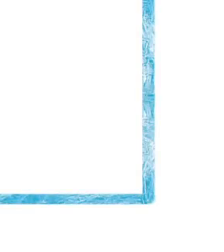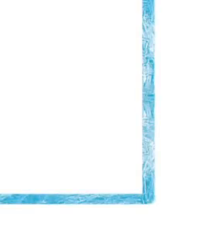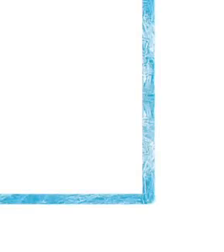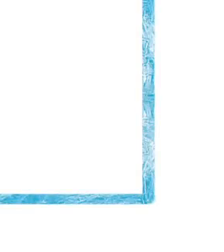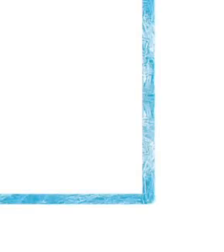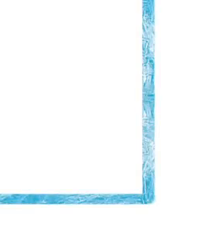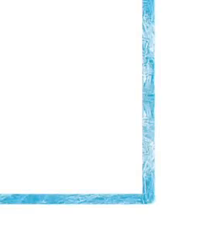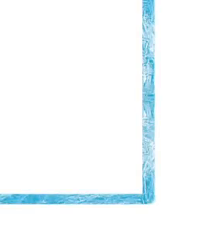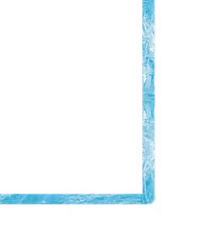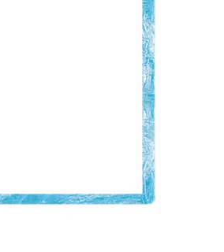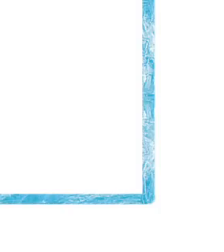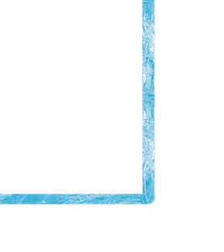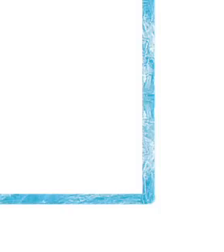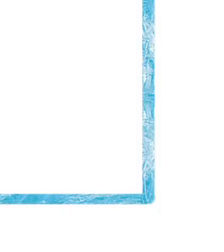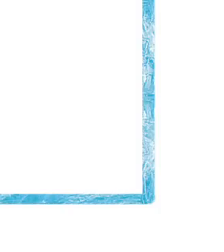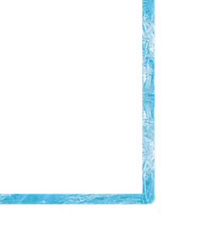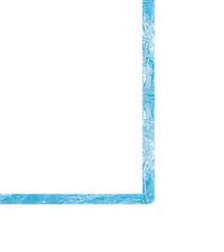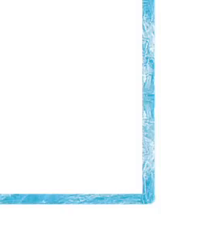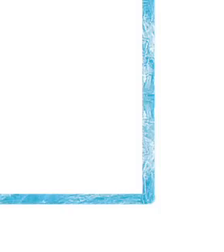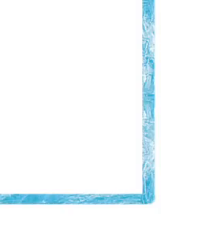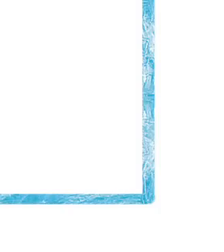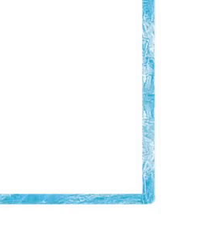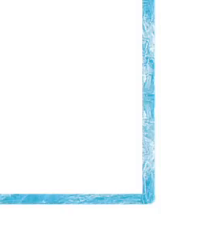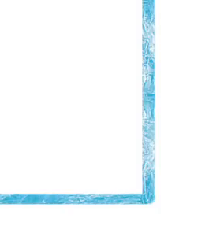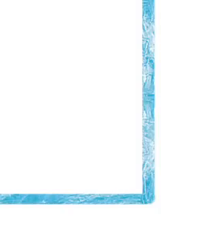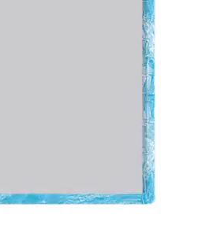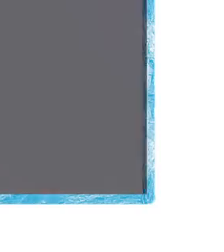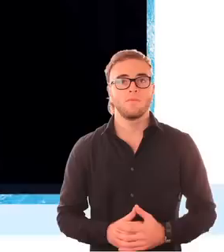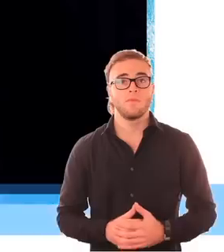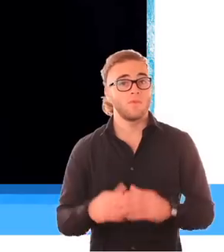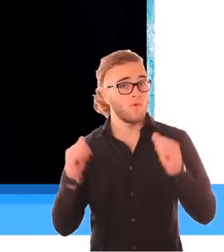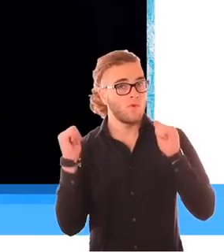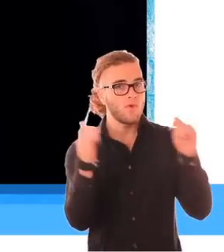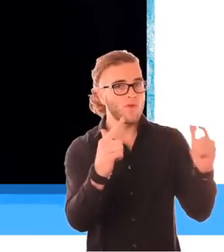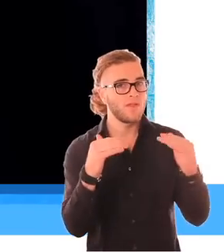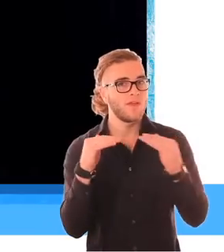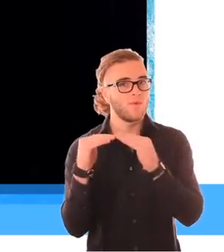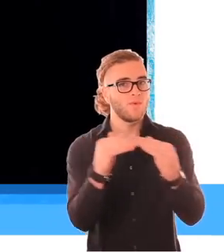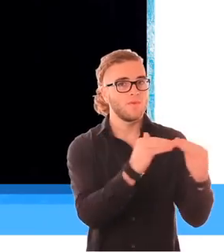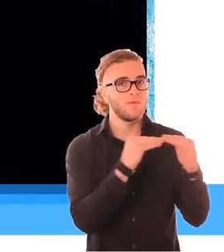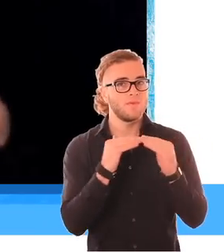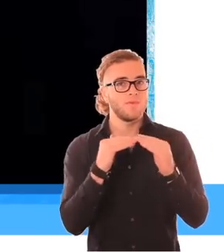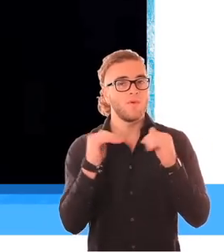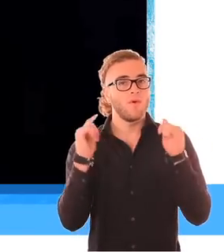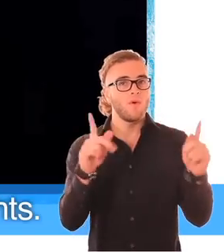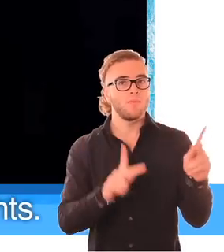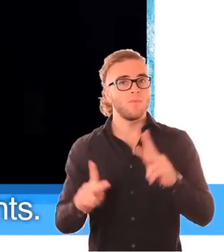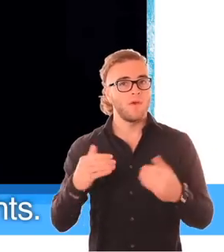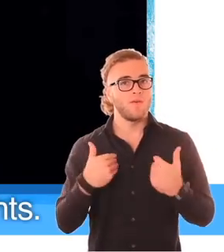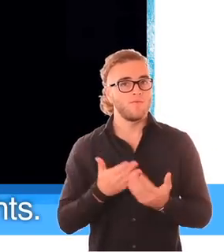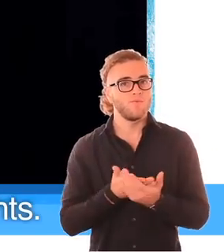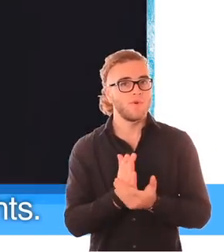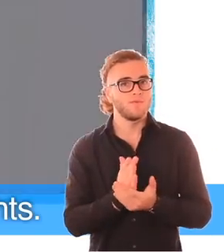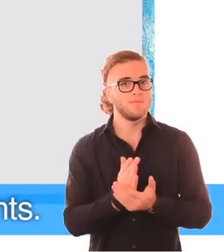Retorto, 18, Montevideo. Maria speaks in sign language. All of us are equal. All people have rights. Each one